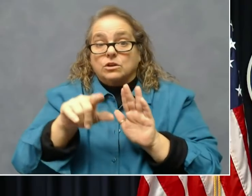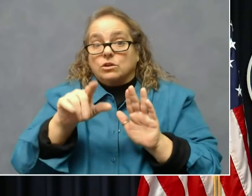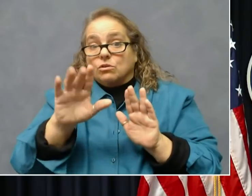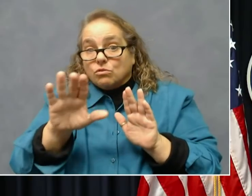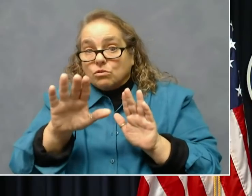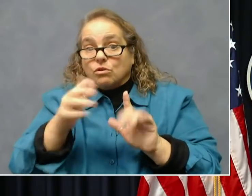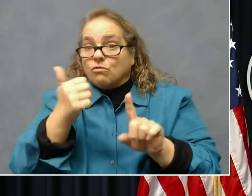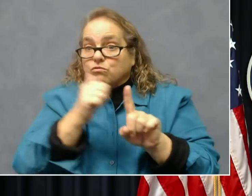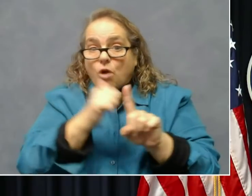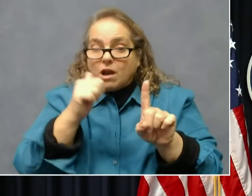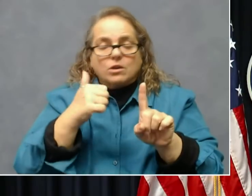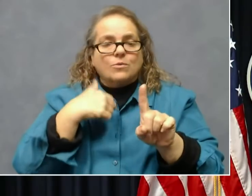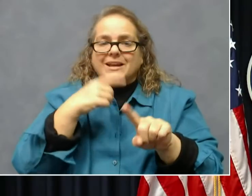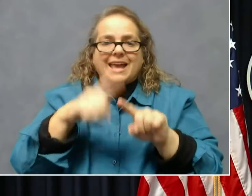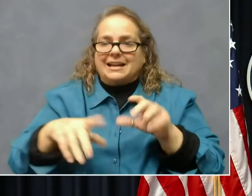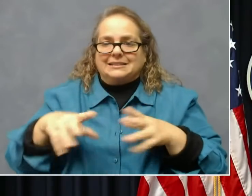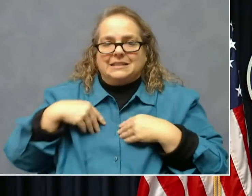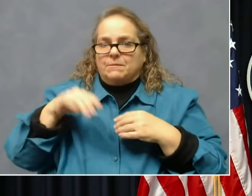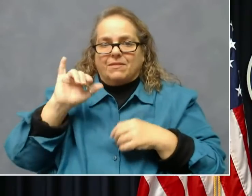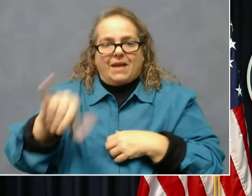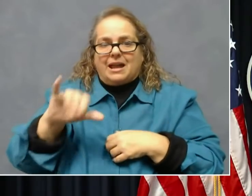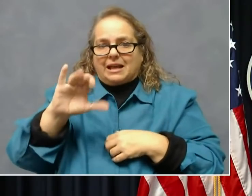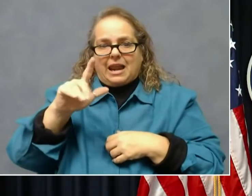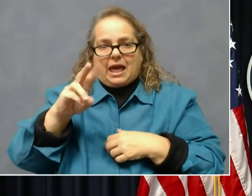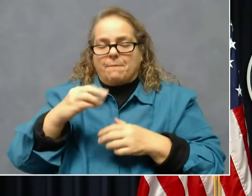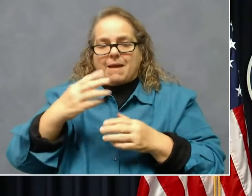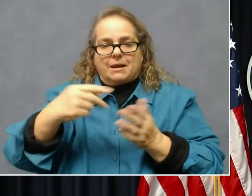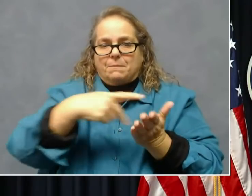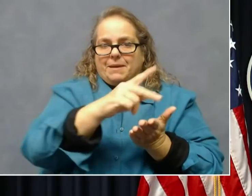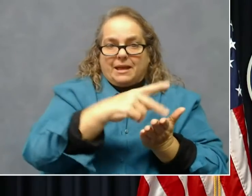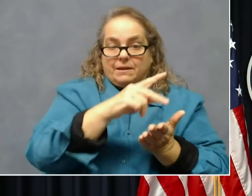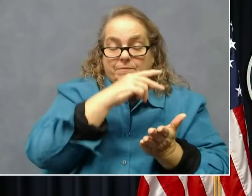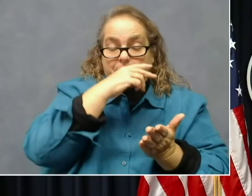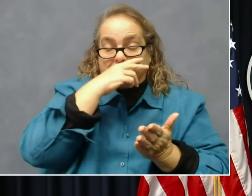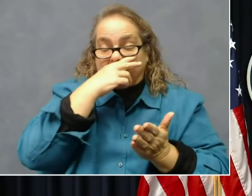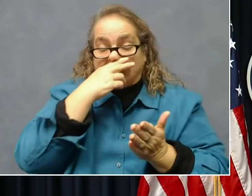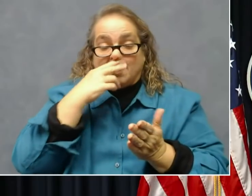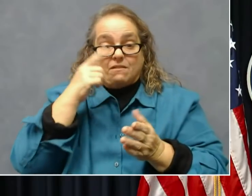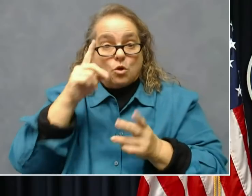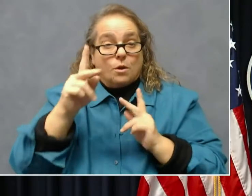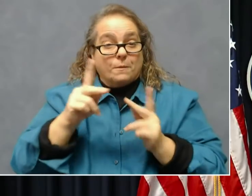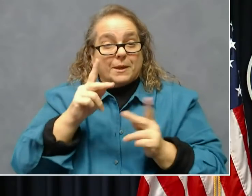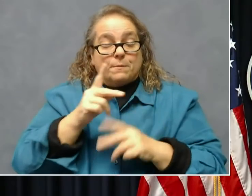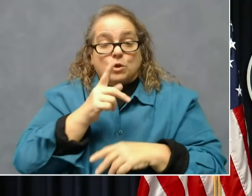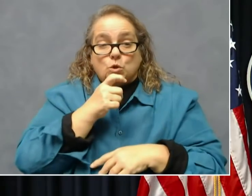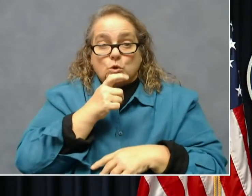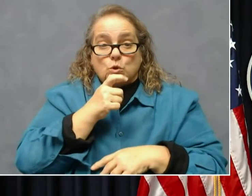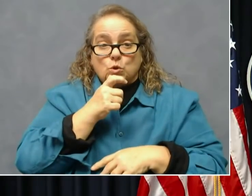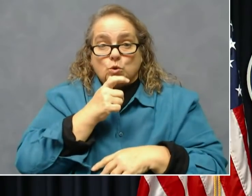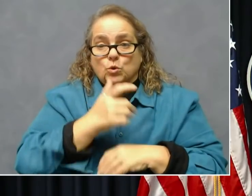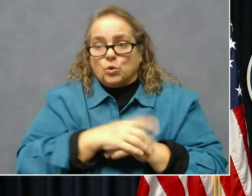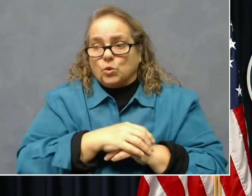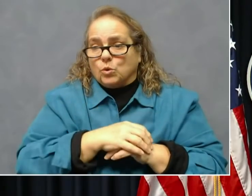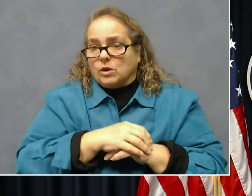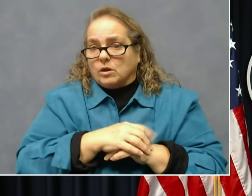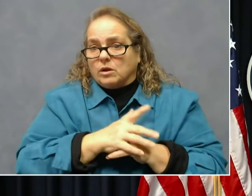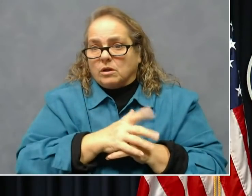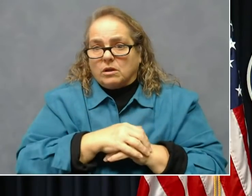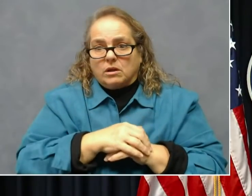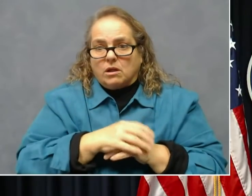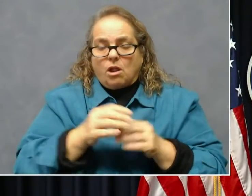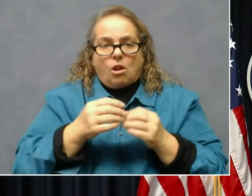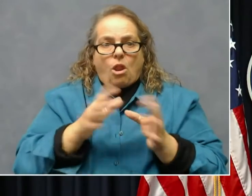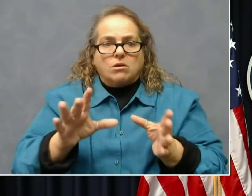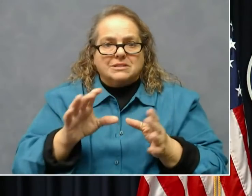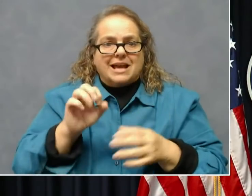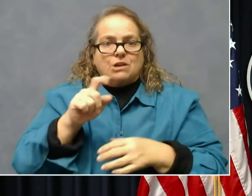accept that claim and start providing payment. But for those individuals or those who lost out on the extra